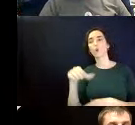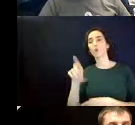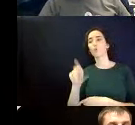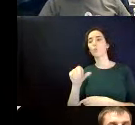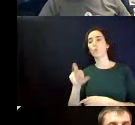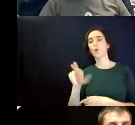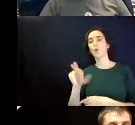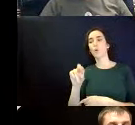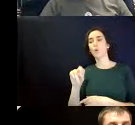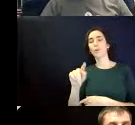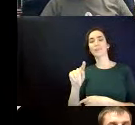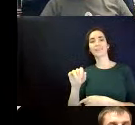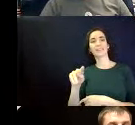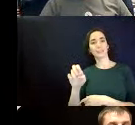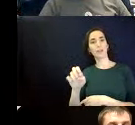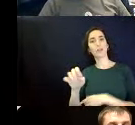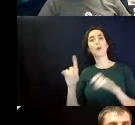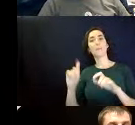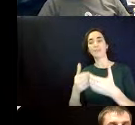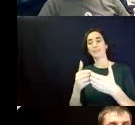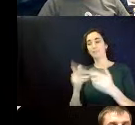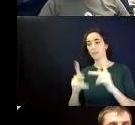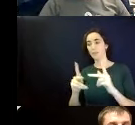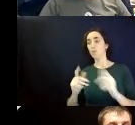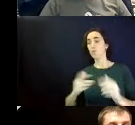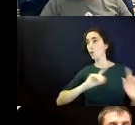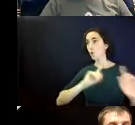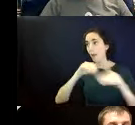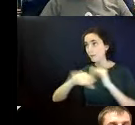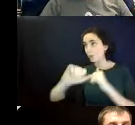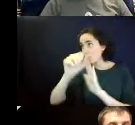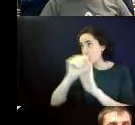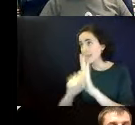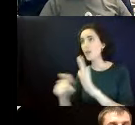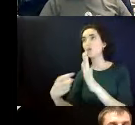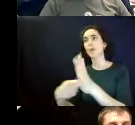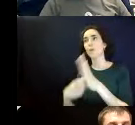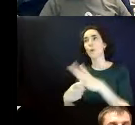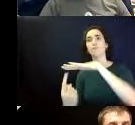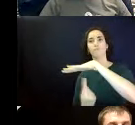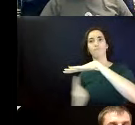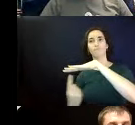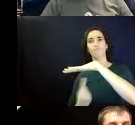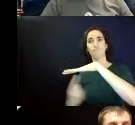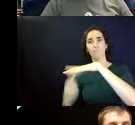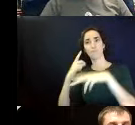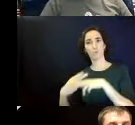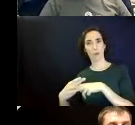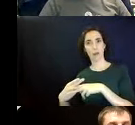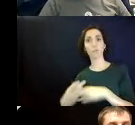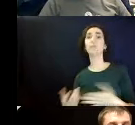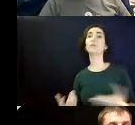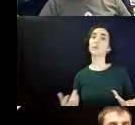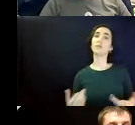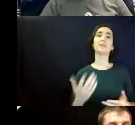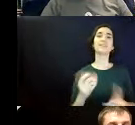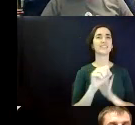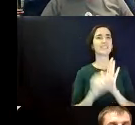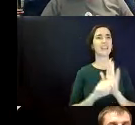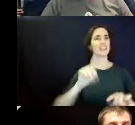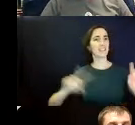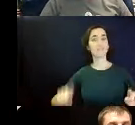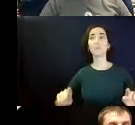the beginning of COVID, where I'm trying to think of the state. Maybe Florida said no. Texas closed off